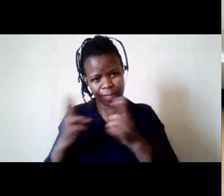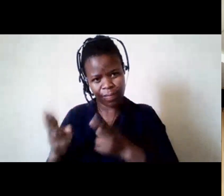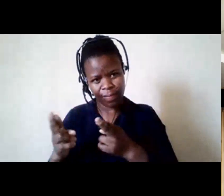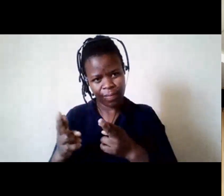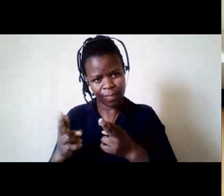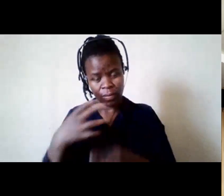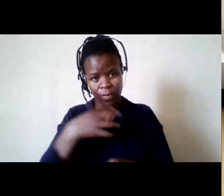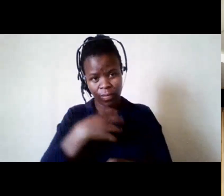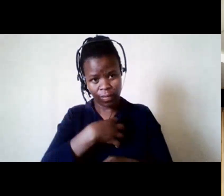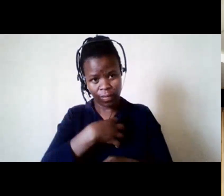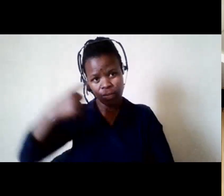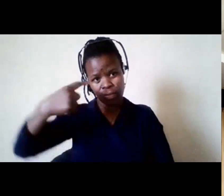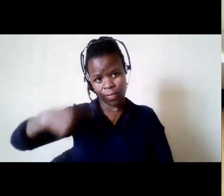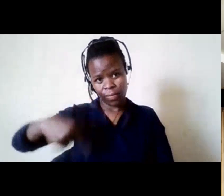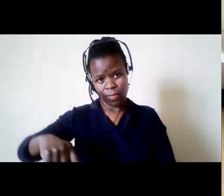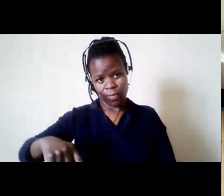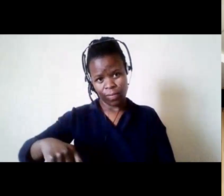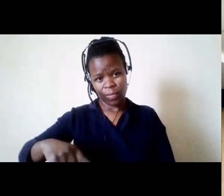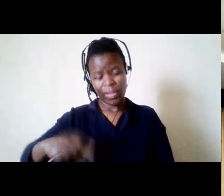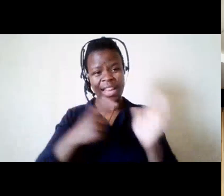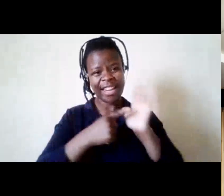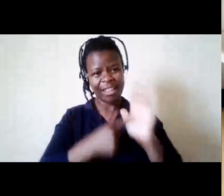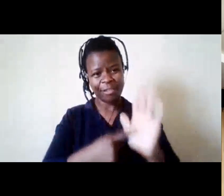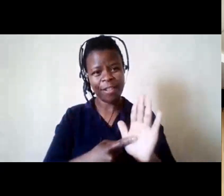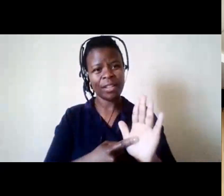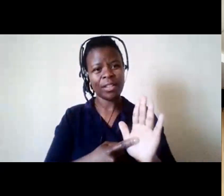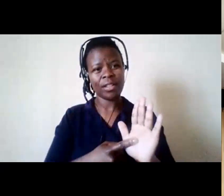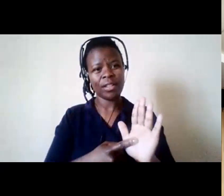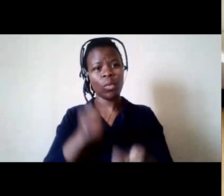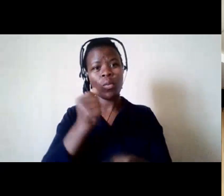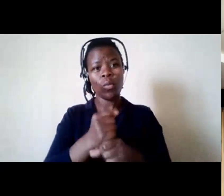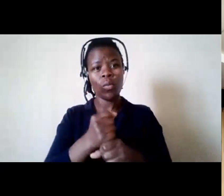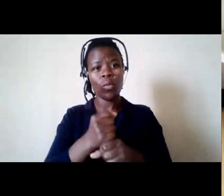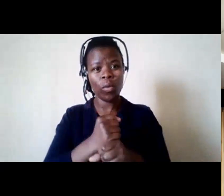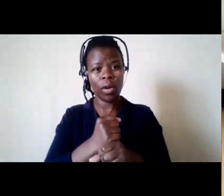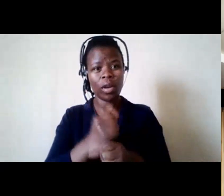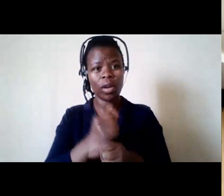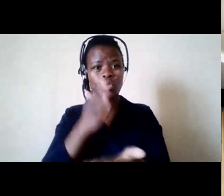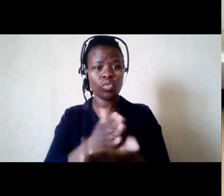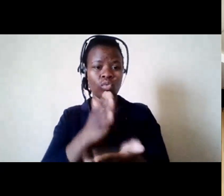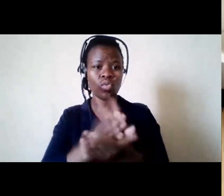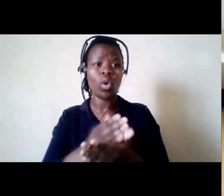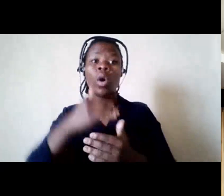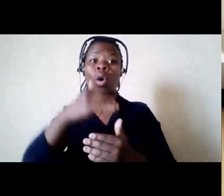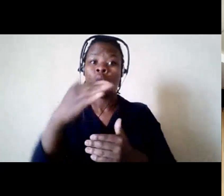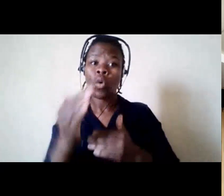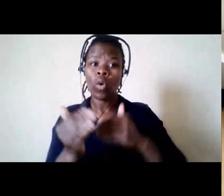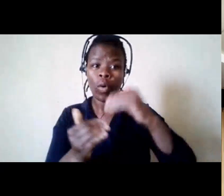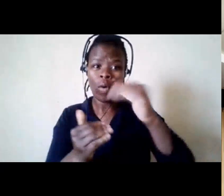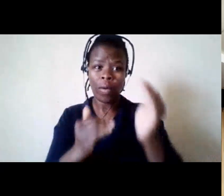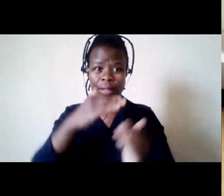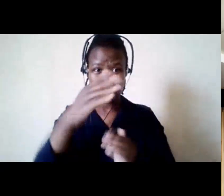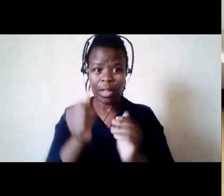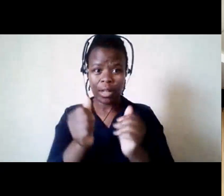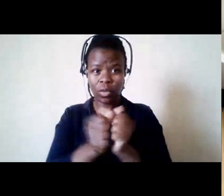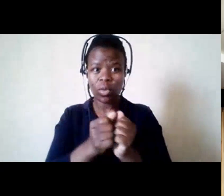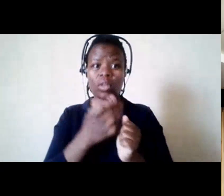personal reflection at work. I do consult with youth